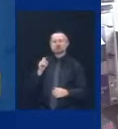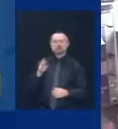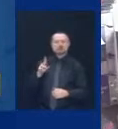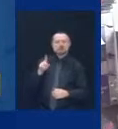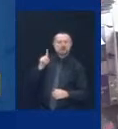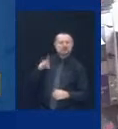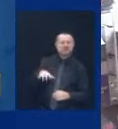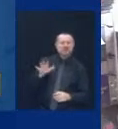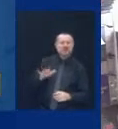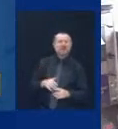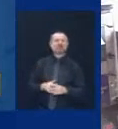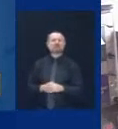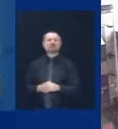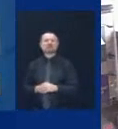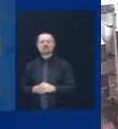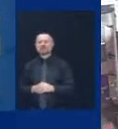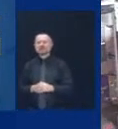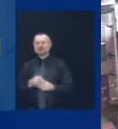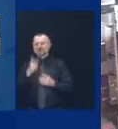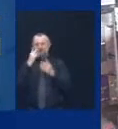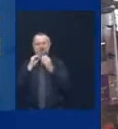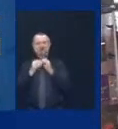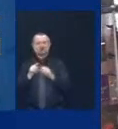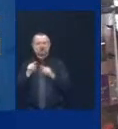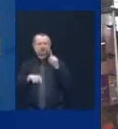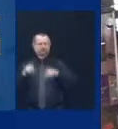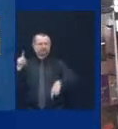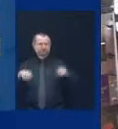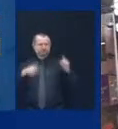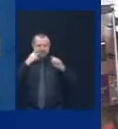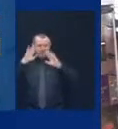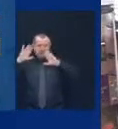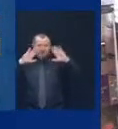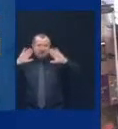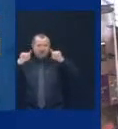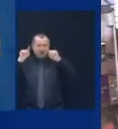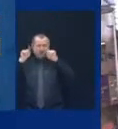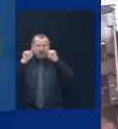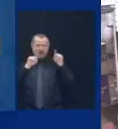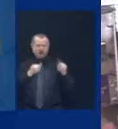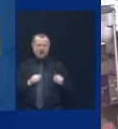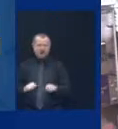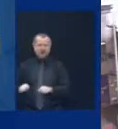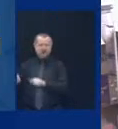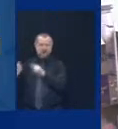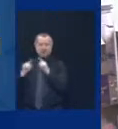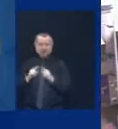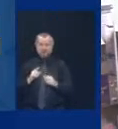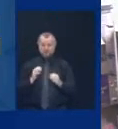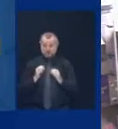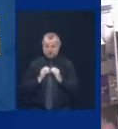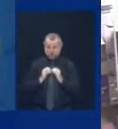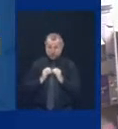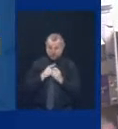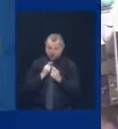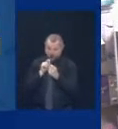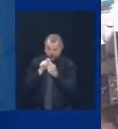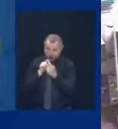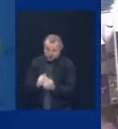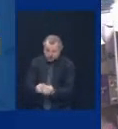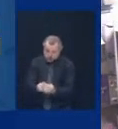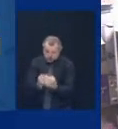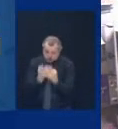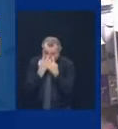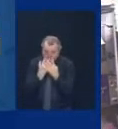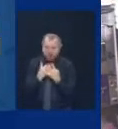uh you see all across the state the variance you see by Community the variance tananda